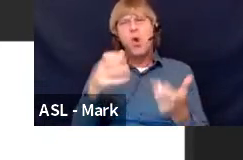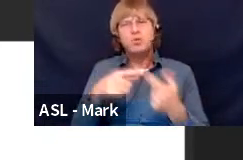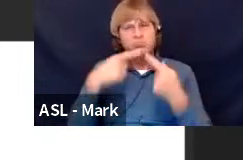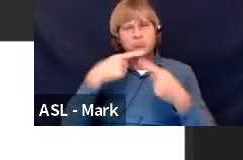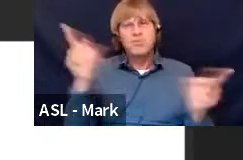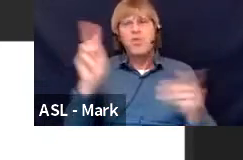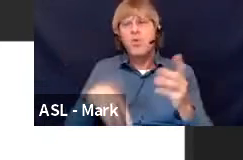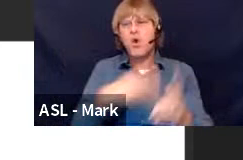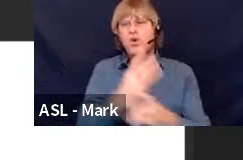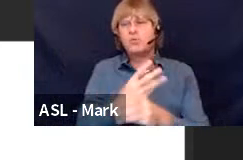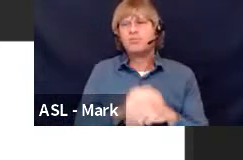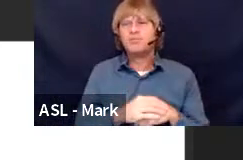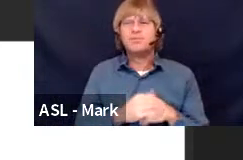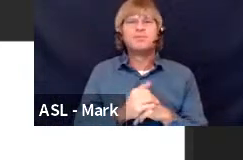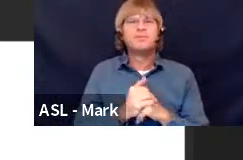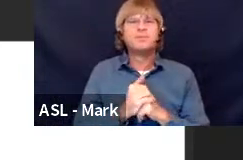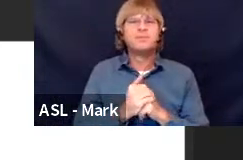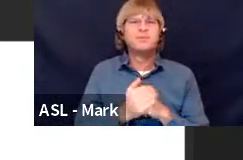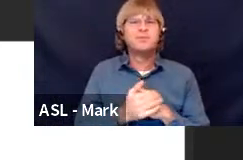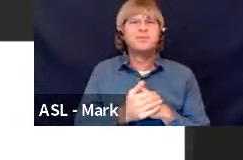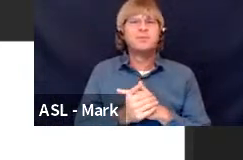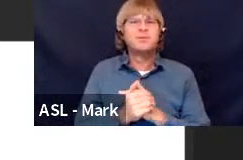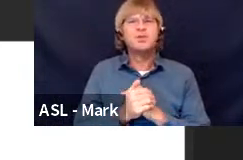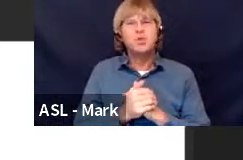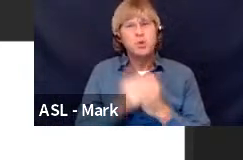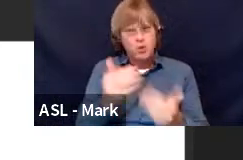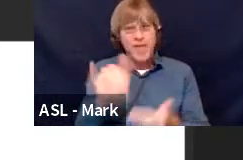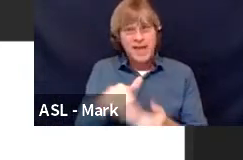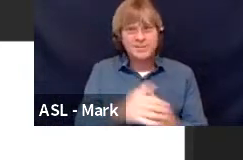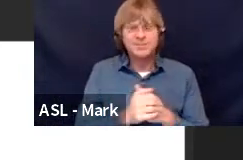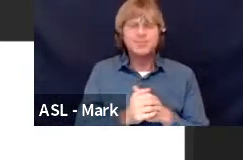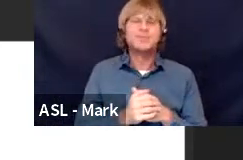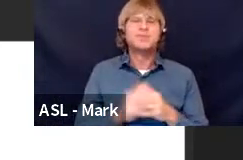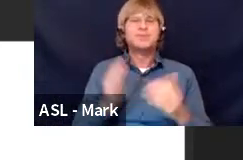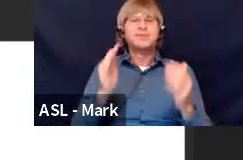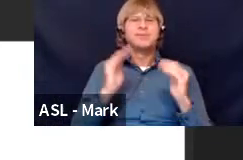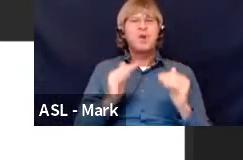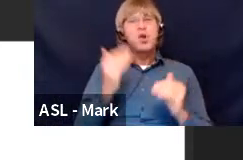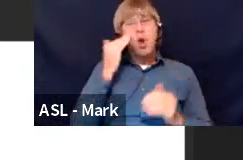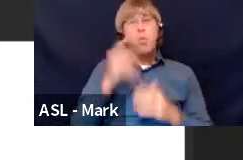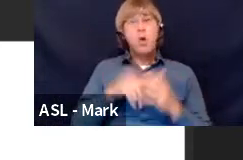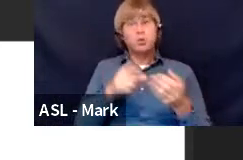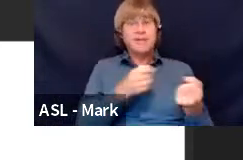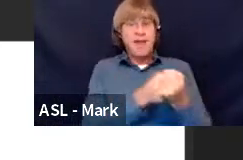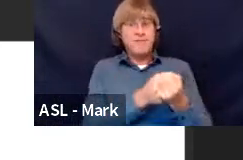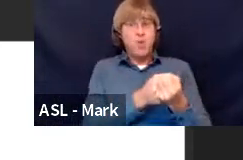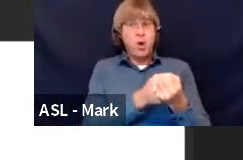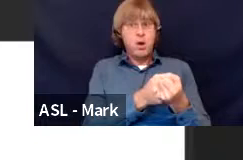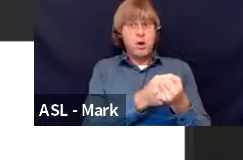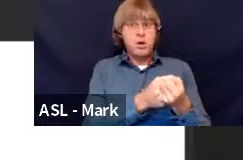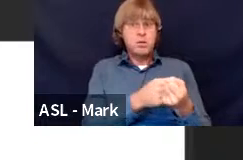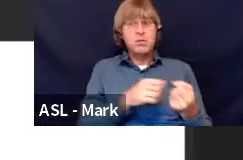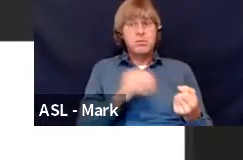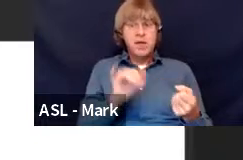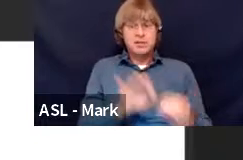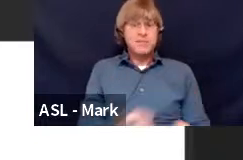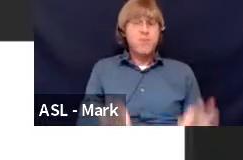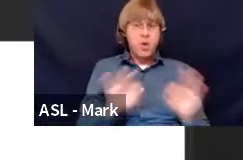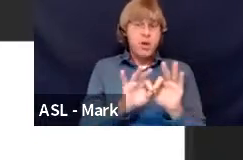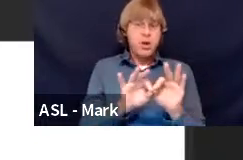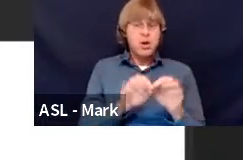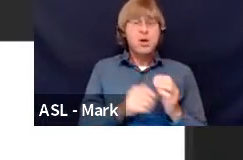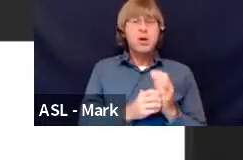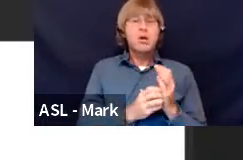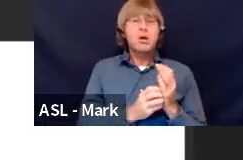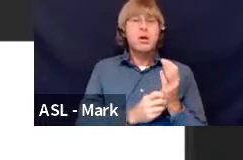into the world. So do that. Also, know what you stand for. That's very important.